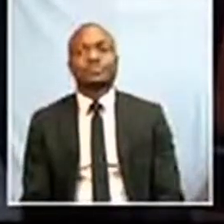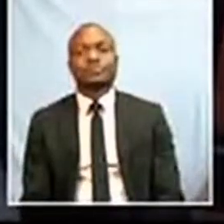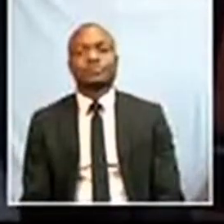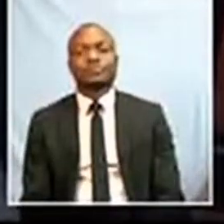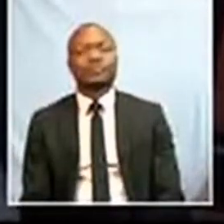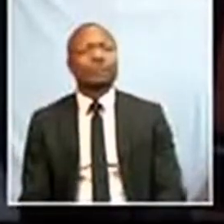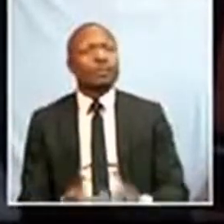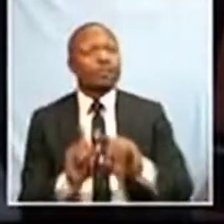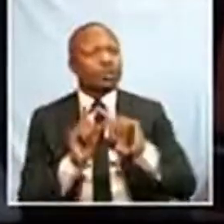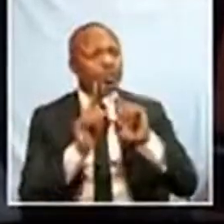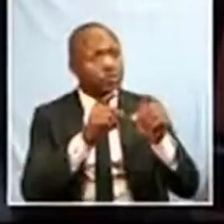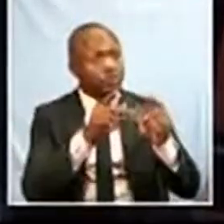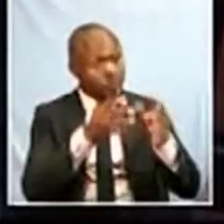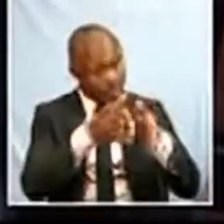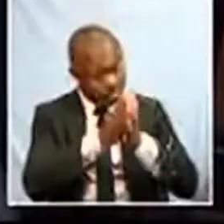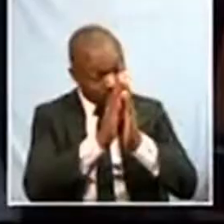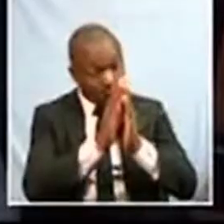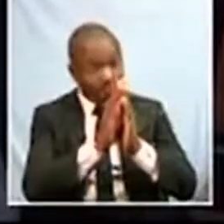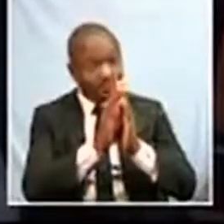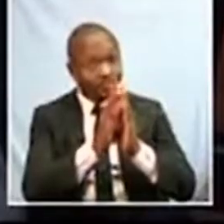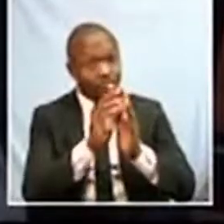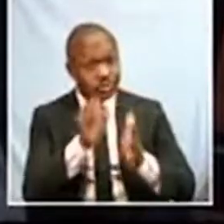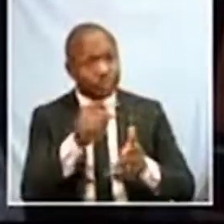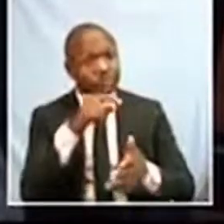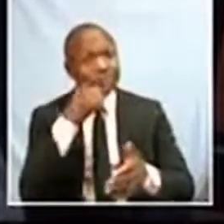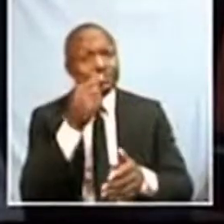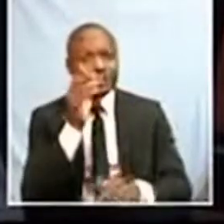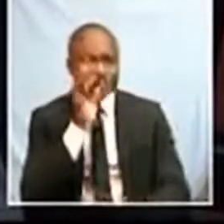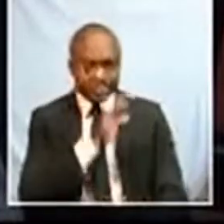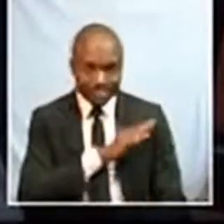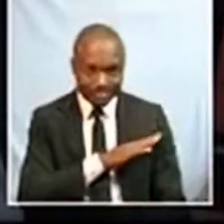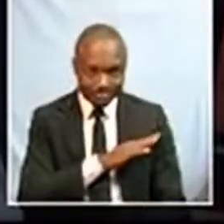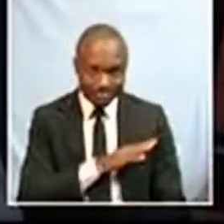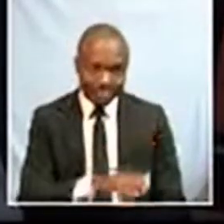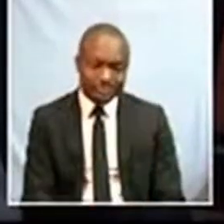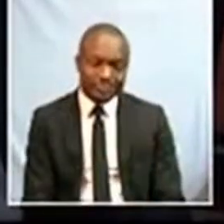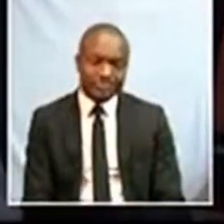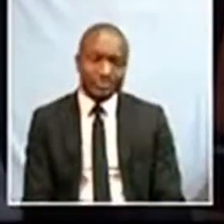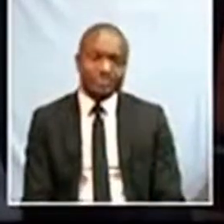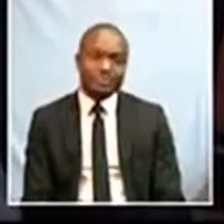Go and ask them, like you've put it.